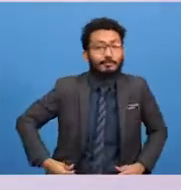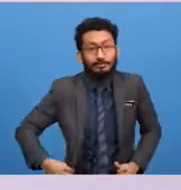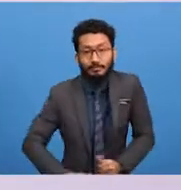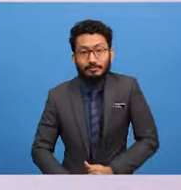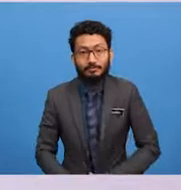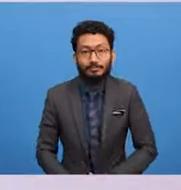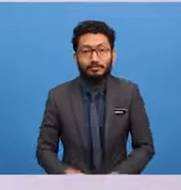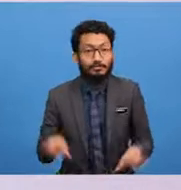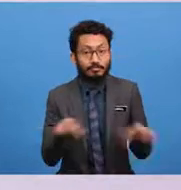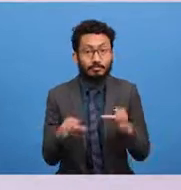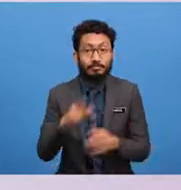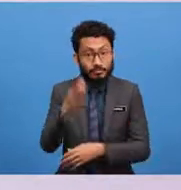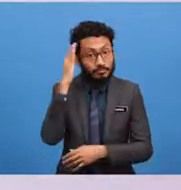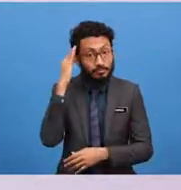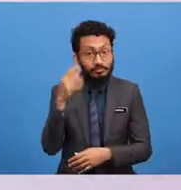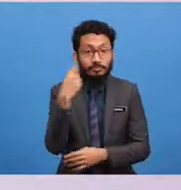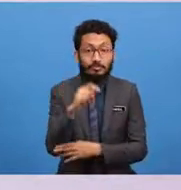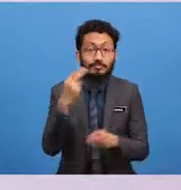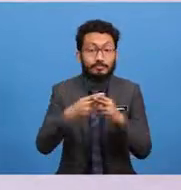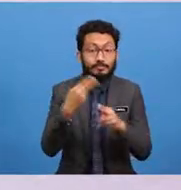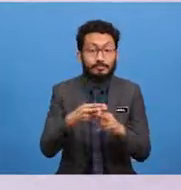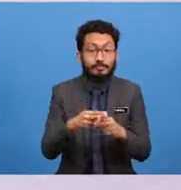Do you know the name of this cloth?